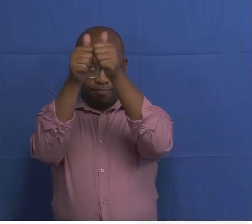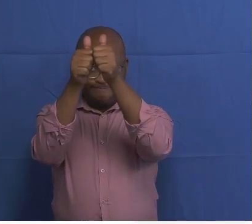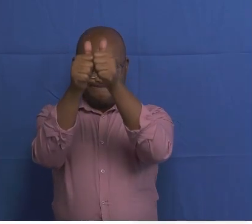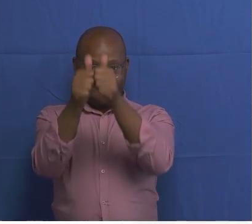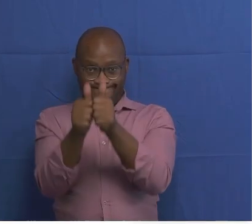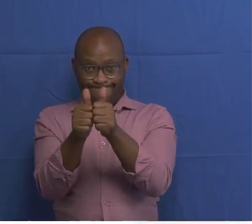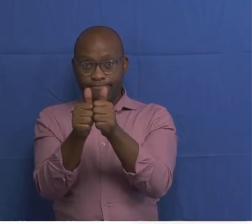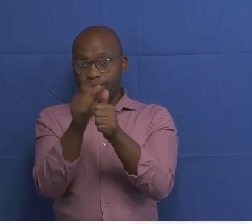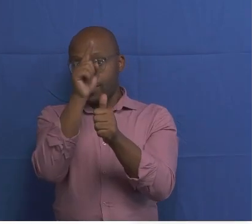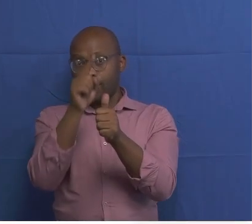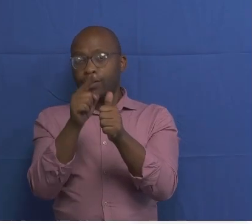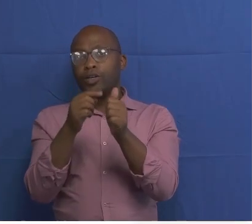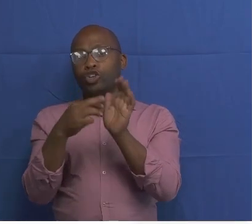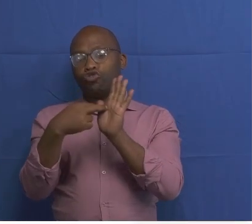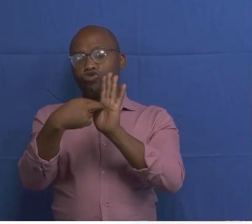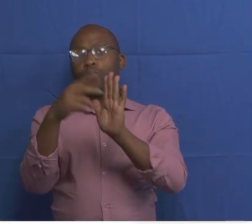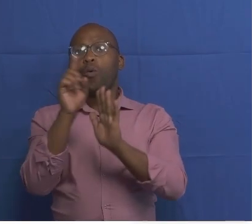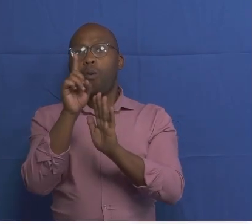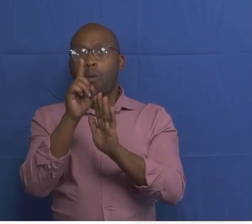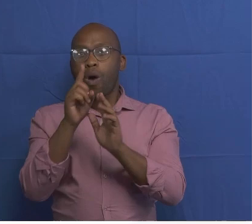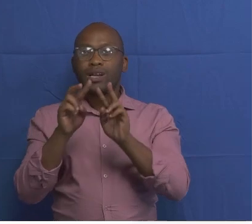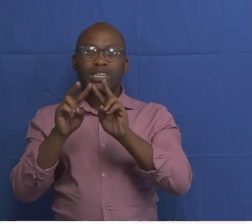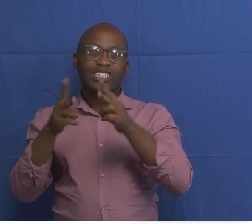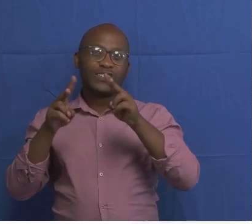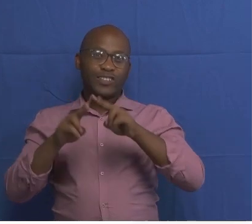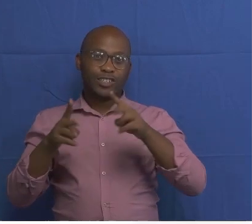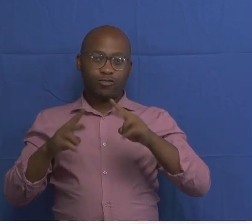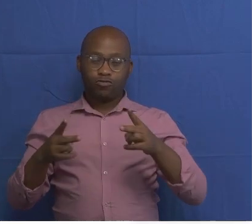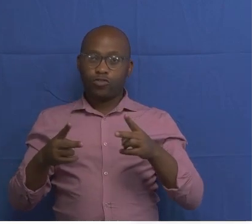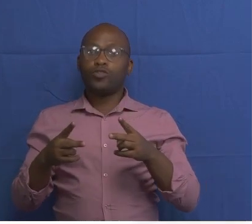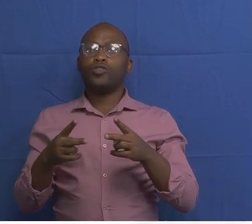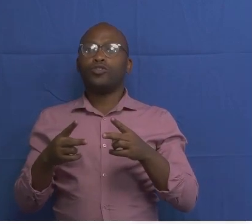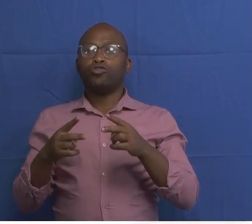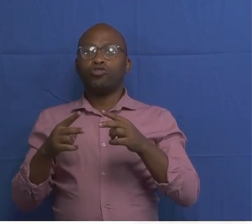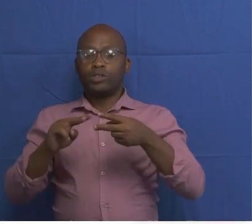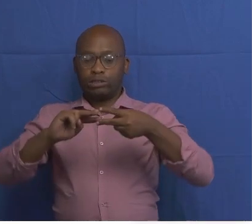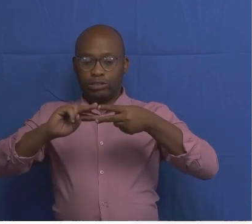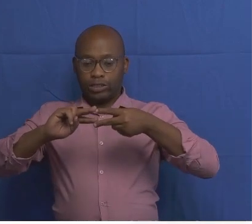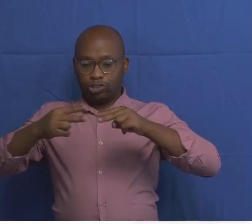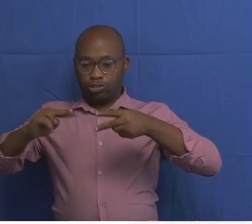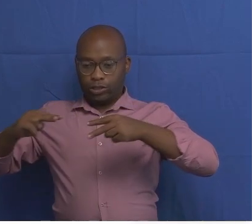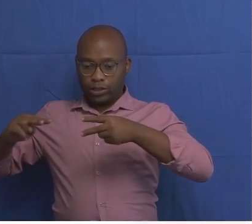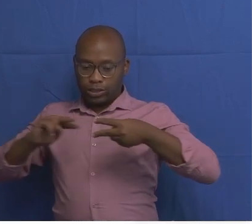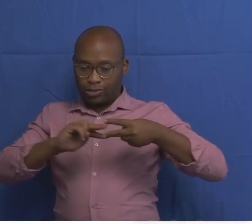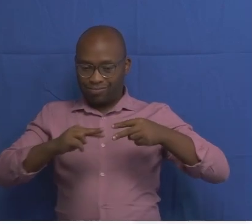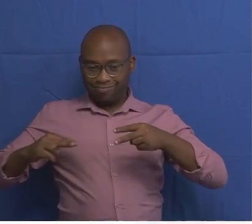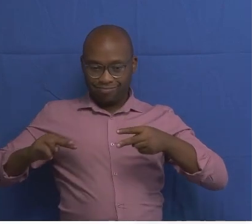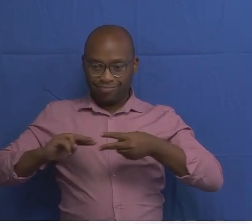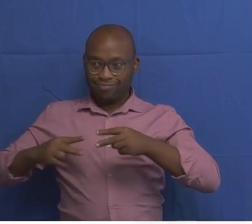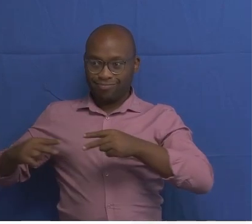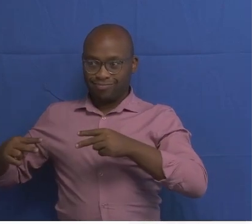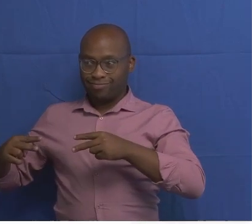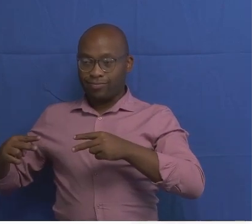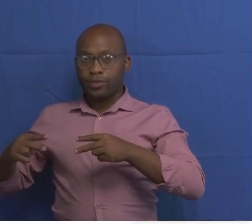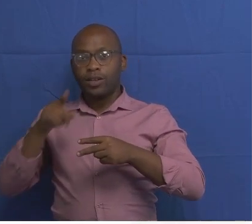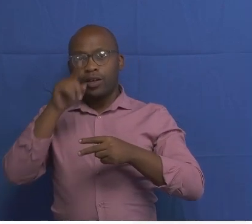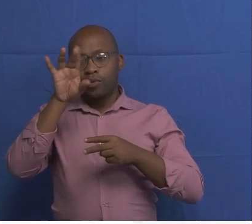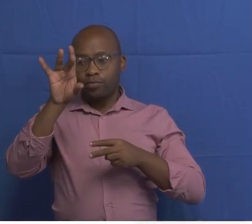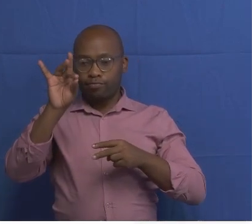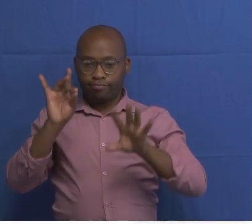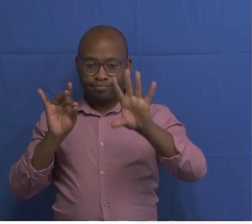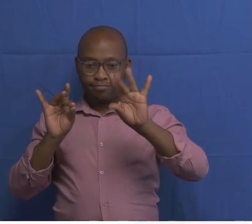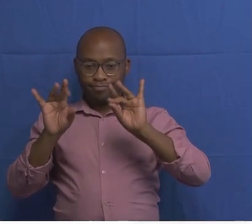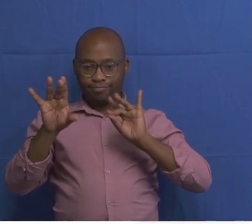A number of genes for different characteristics are shown. Write down the relevant letter A to D.